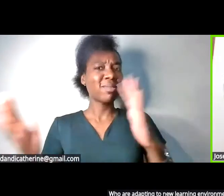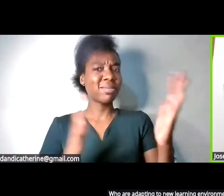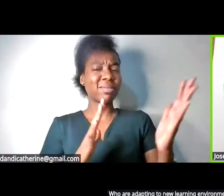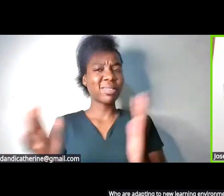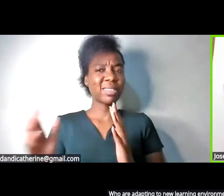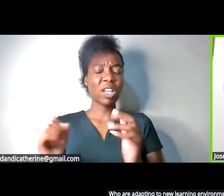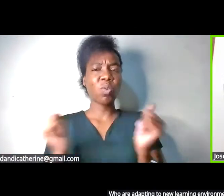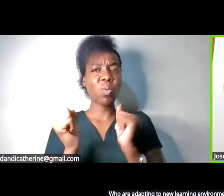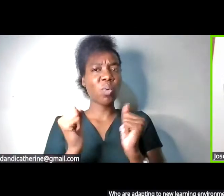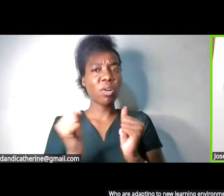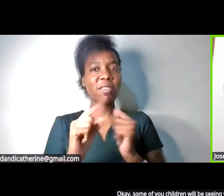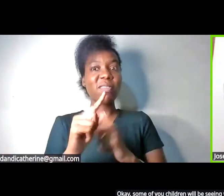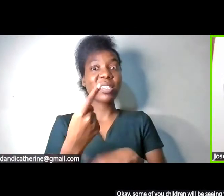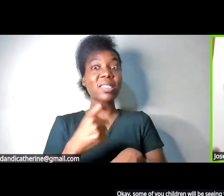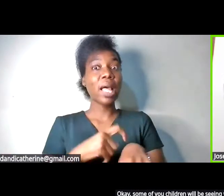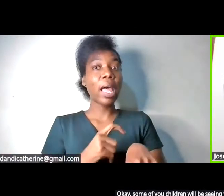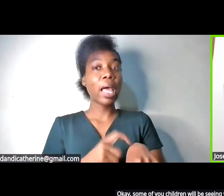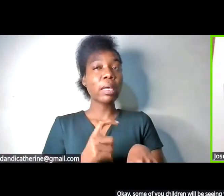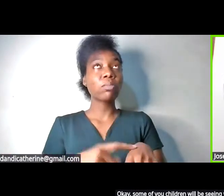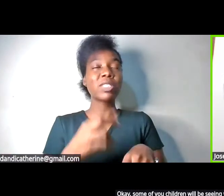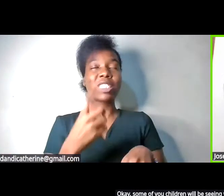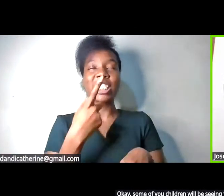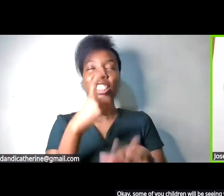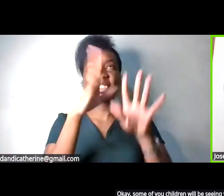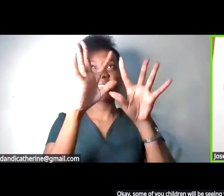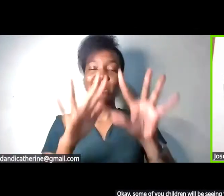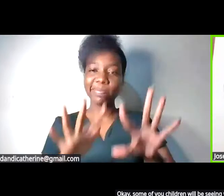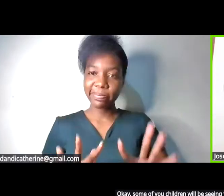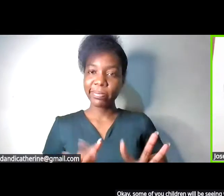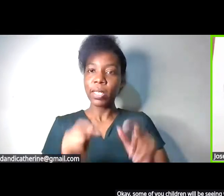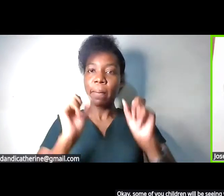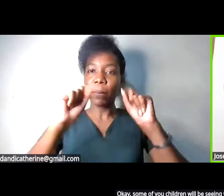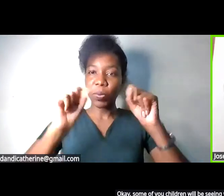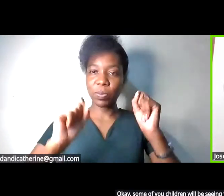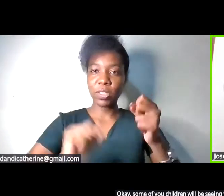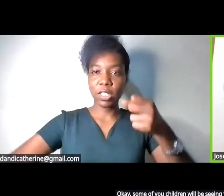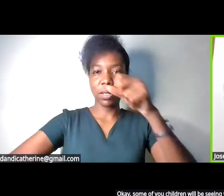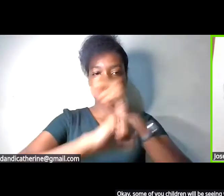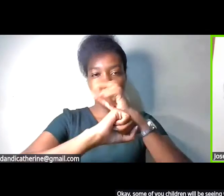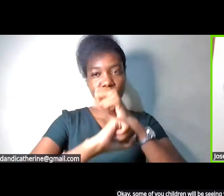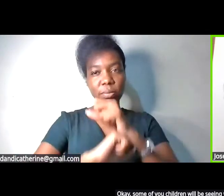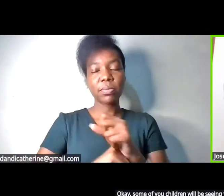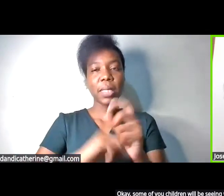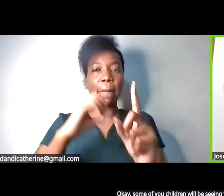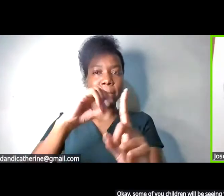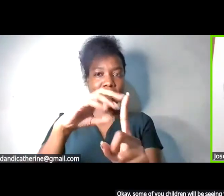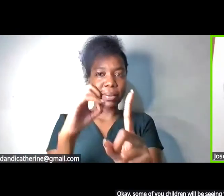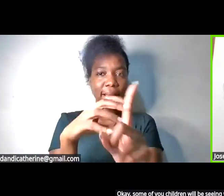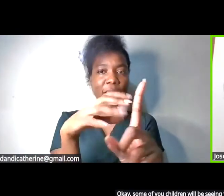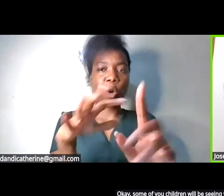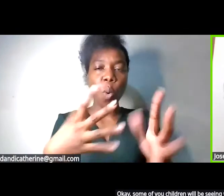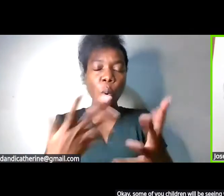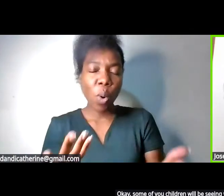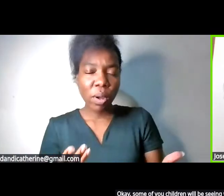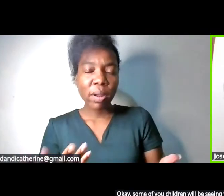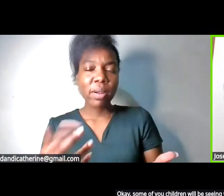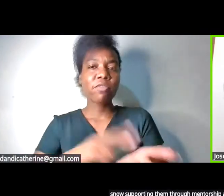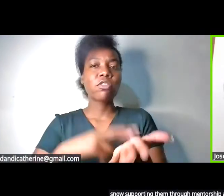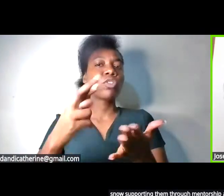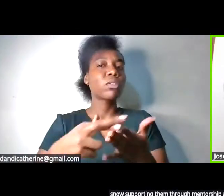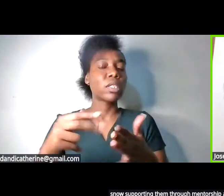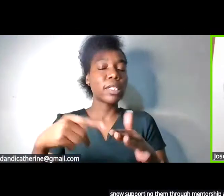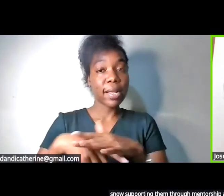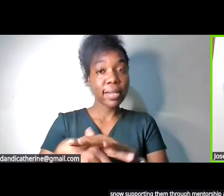first time, or snow. Supporting them through mentorship, access to resources, and informed decision-making, both for you as